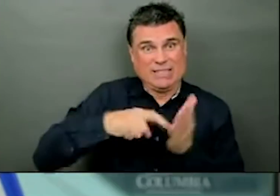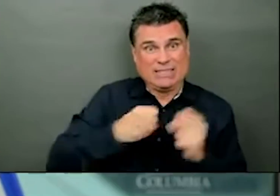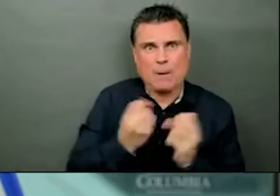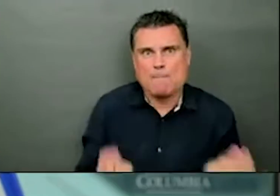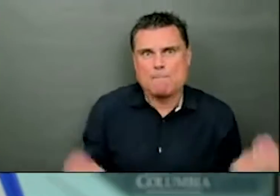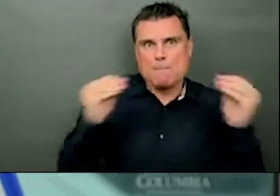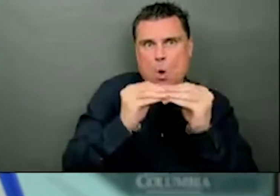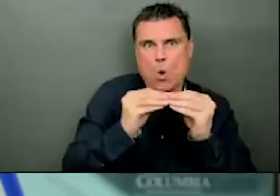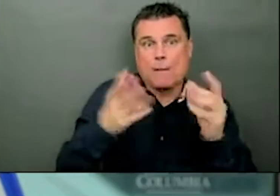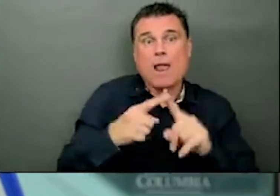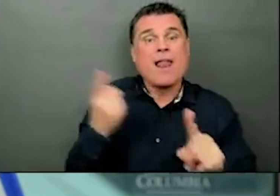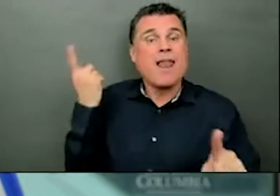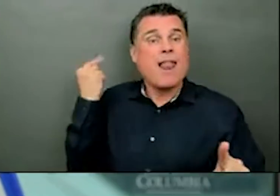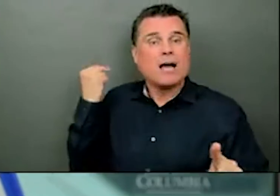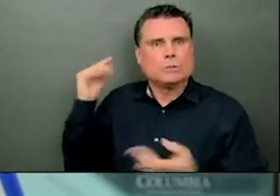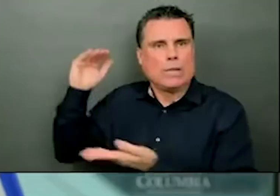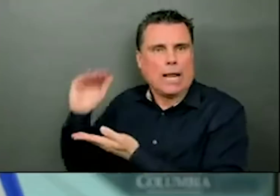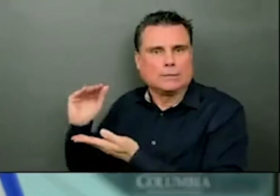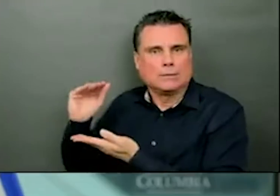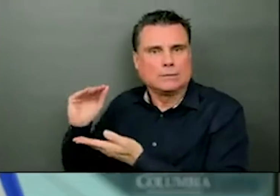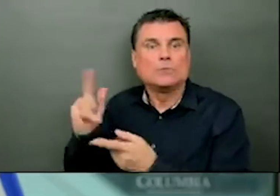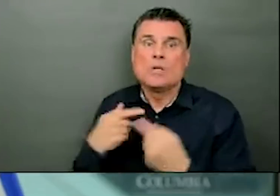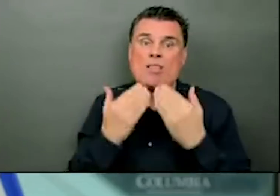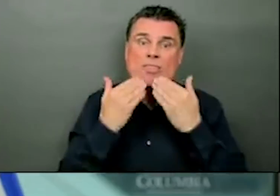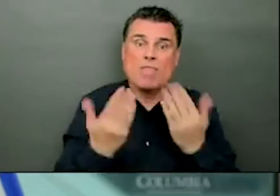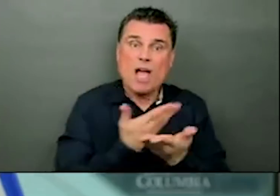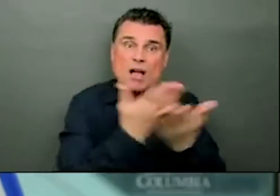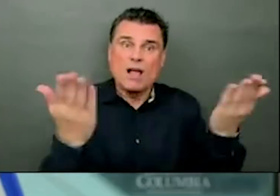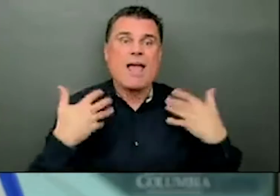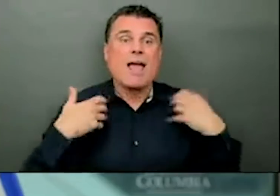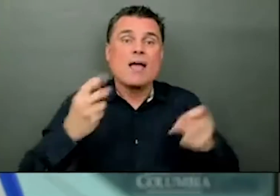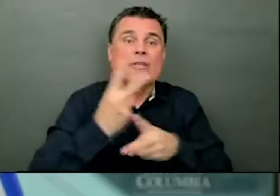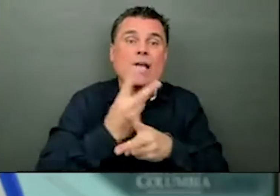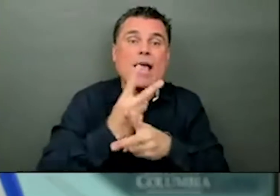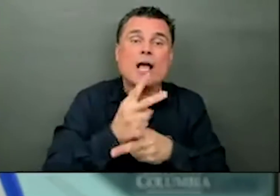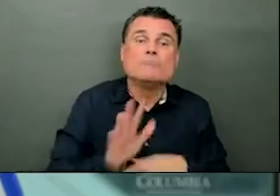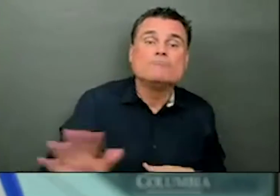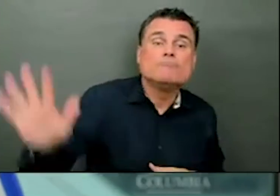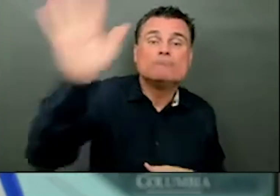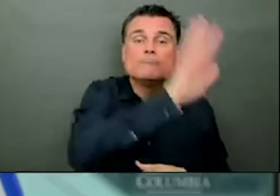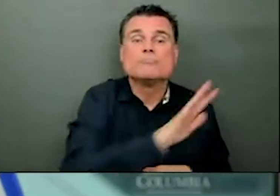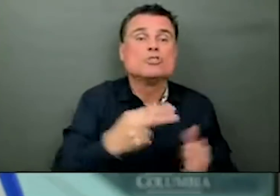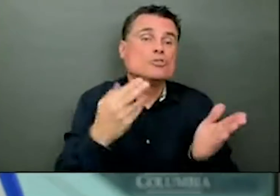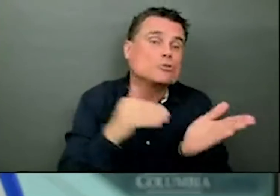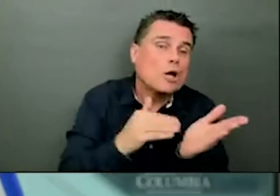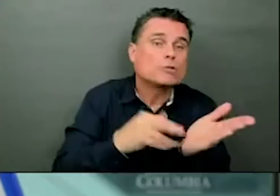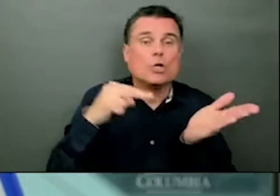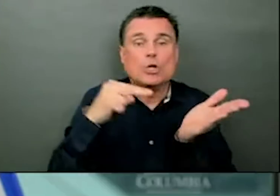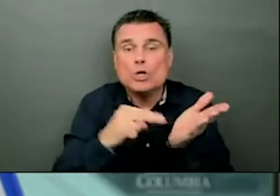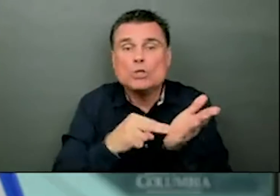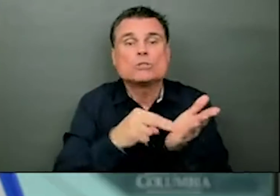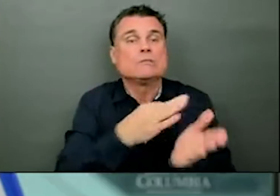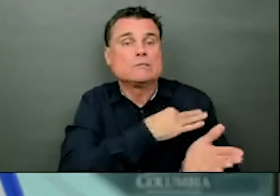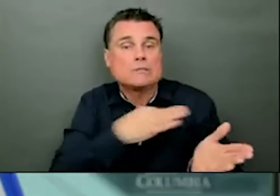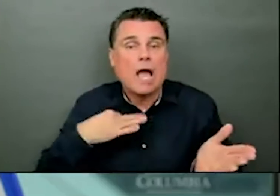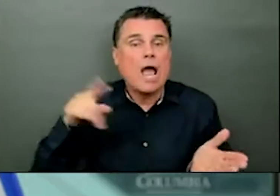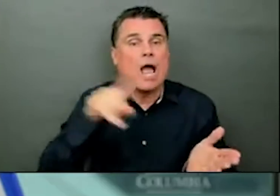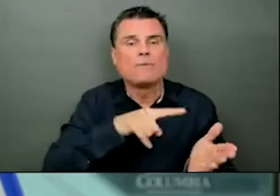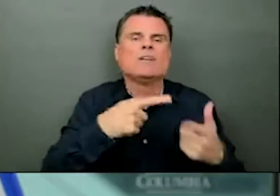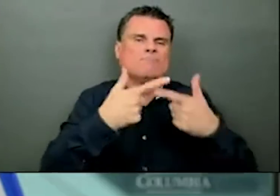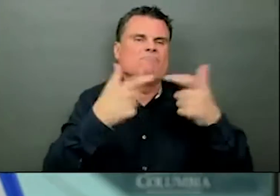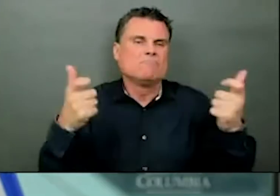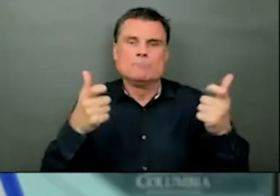and who are making this ongoing progress possible, and know what it means to families everywhere. This is a significant weekend for many